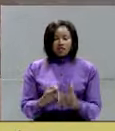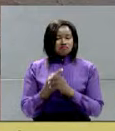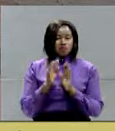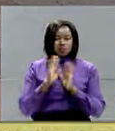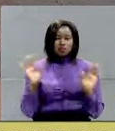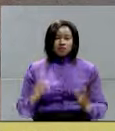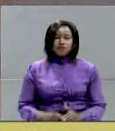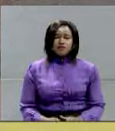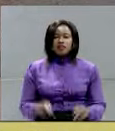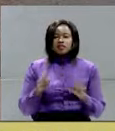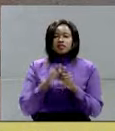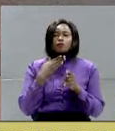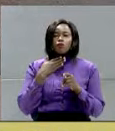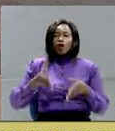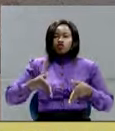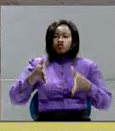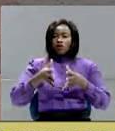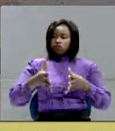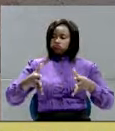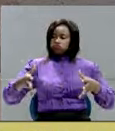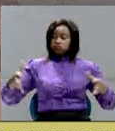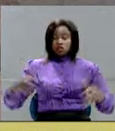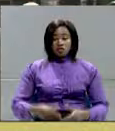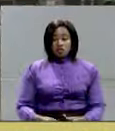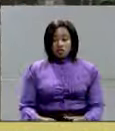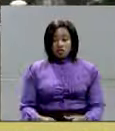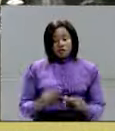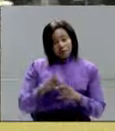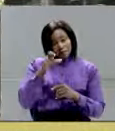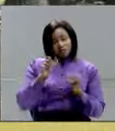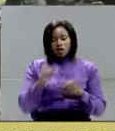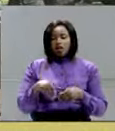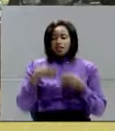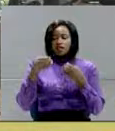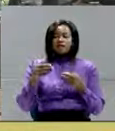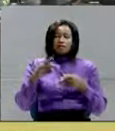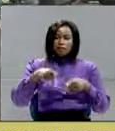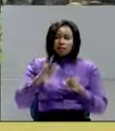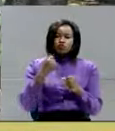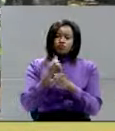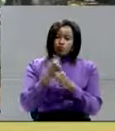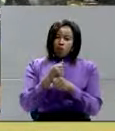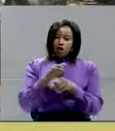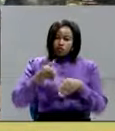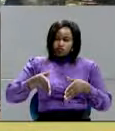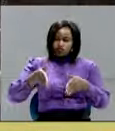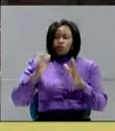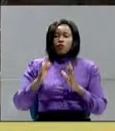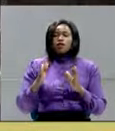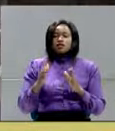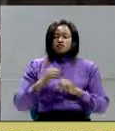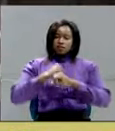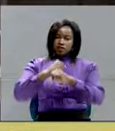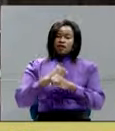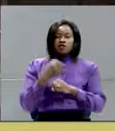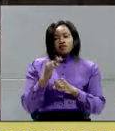is aimed at expanding and decongesting reserves, though one can be granted permission to operate on a road reserve when request. Than having